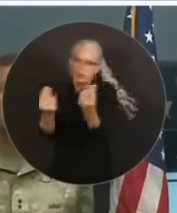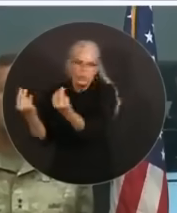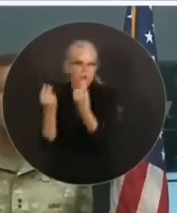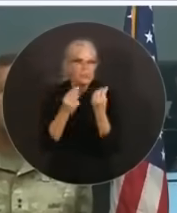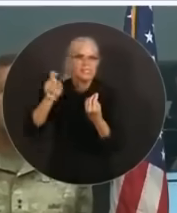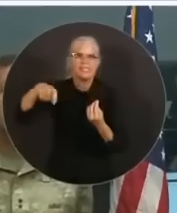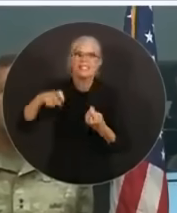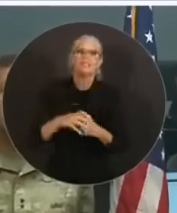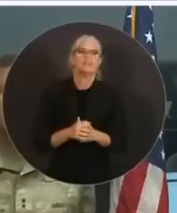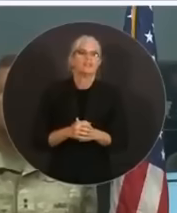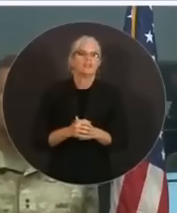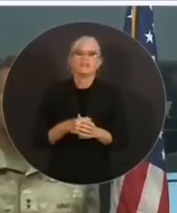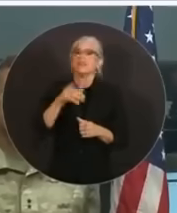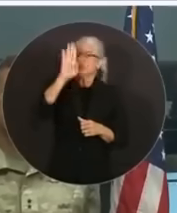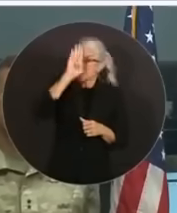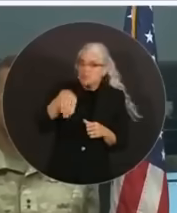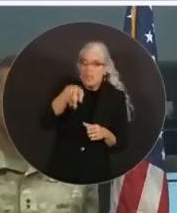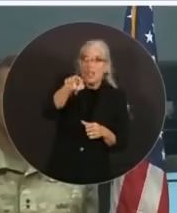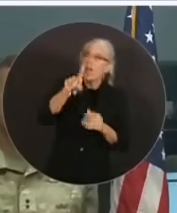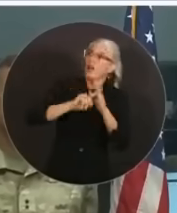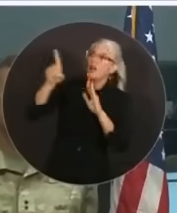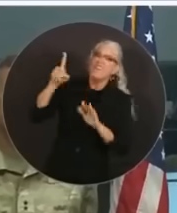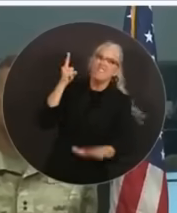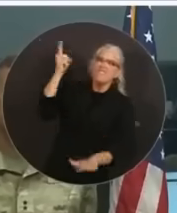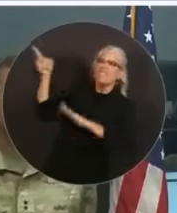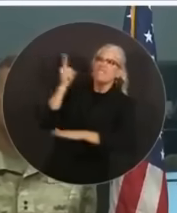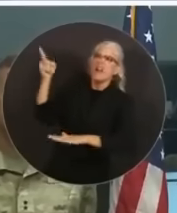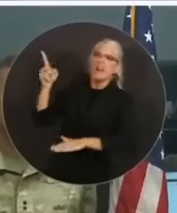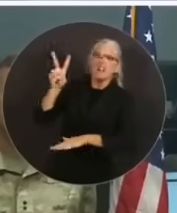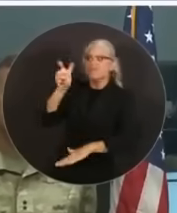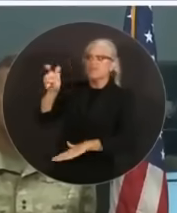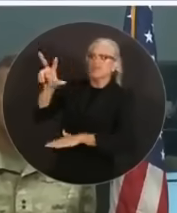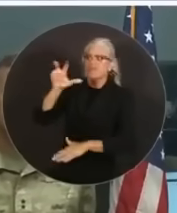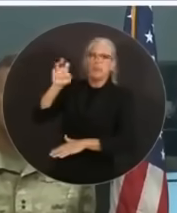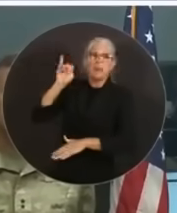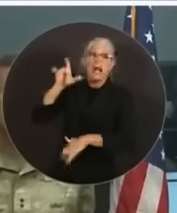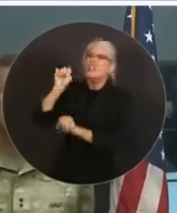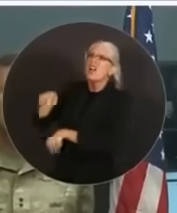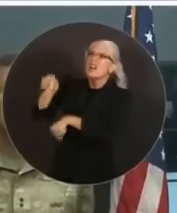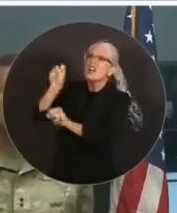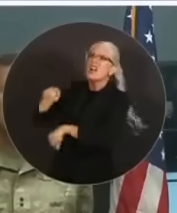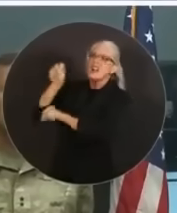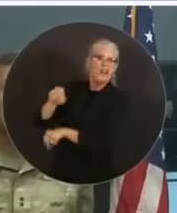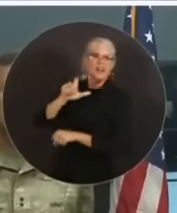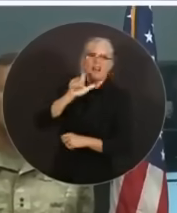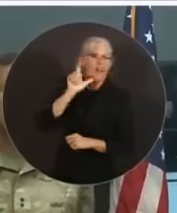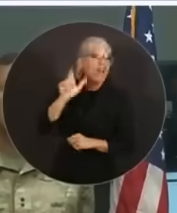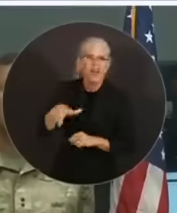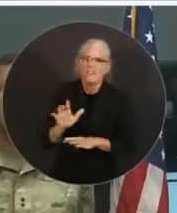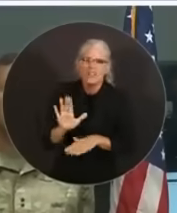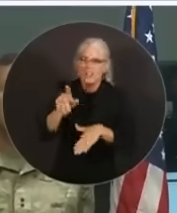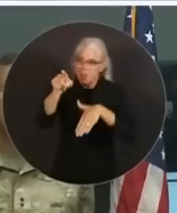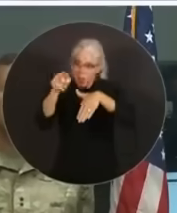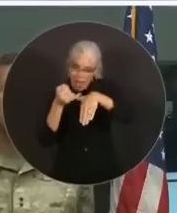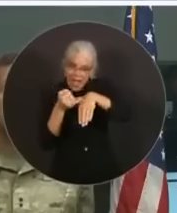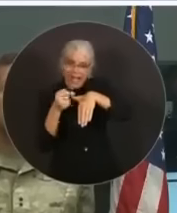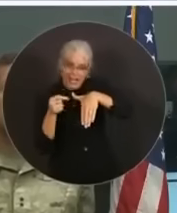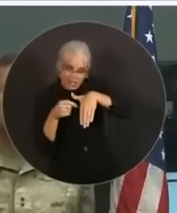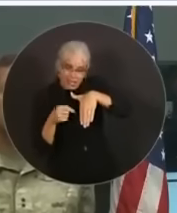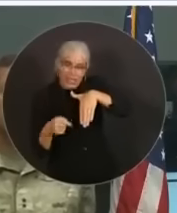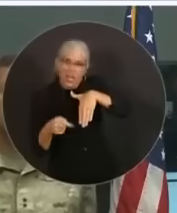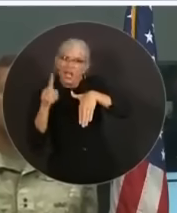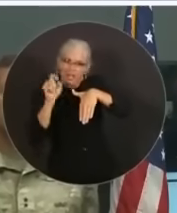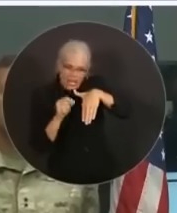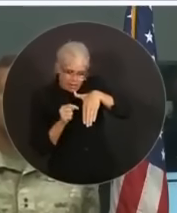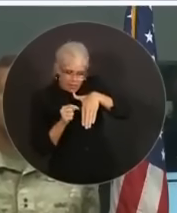don't have to evacuate hundreds of miles. If you're in those barrier islands, if you're in areas that are susceptible to storm surge,